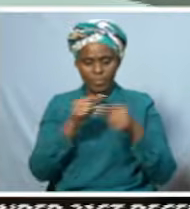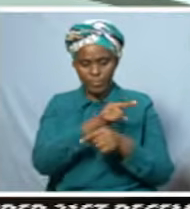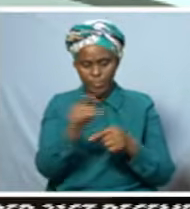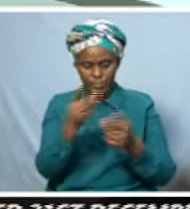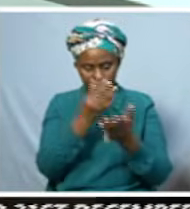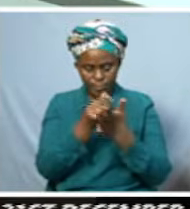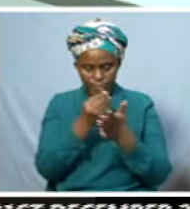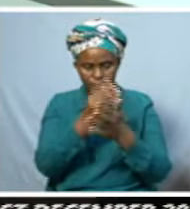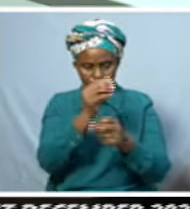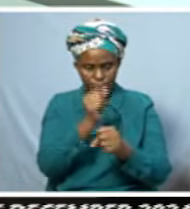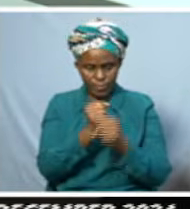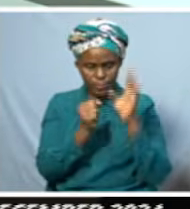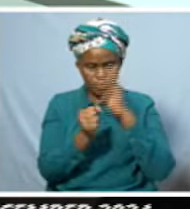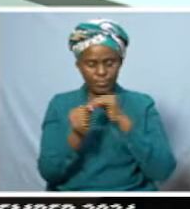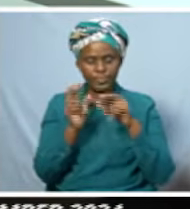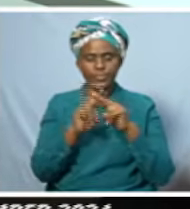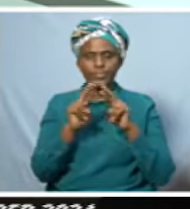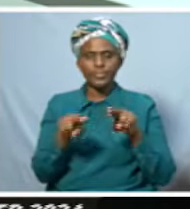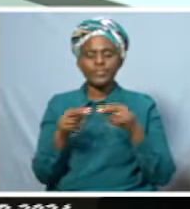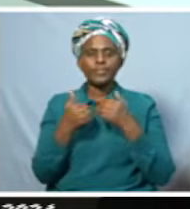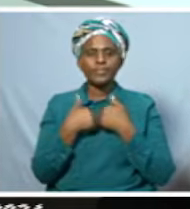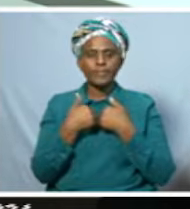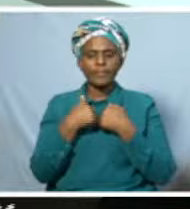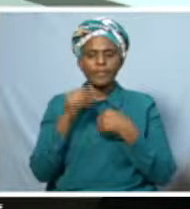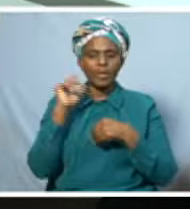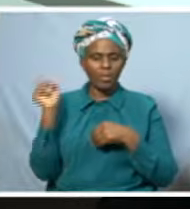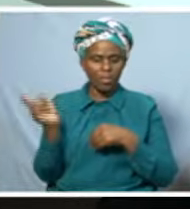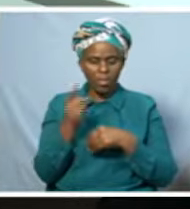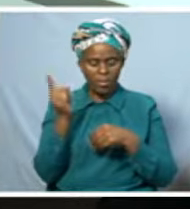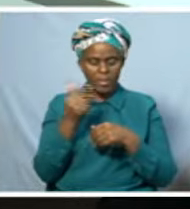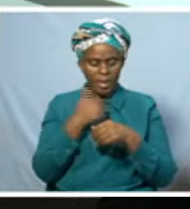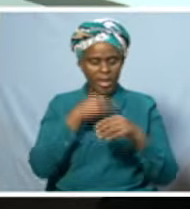are receipted, Chair, there is always a